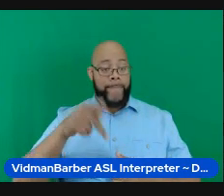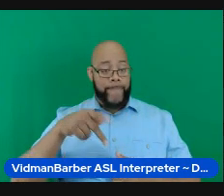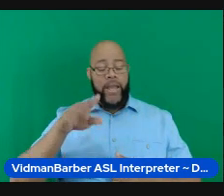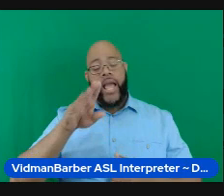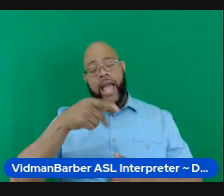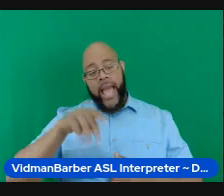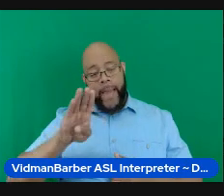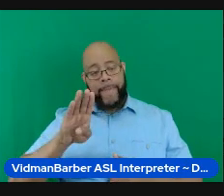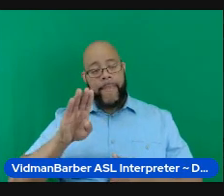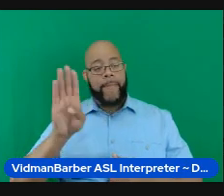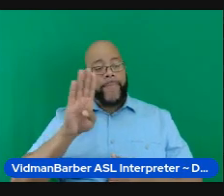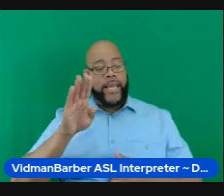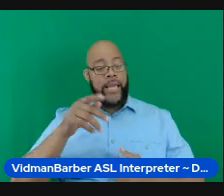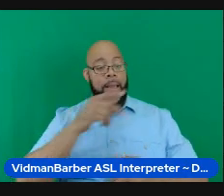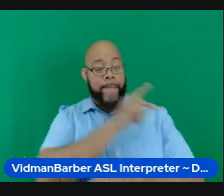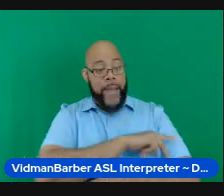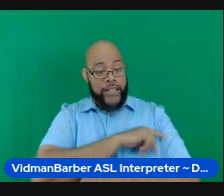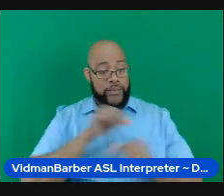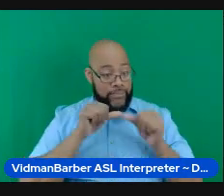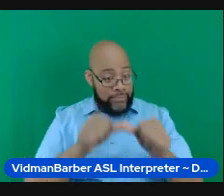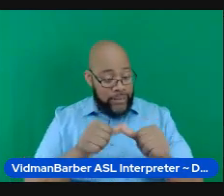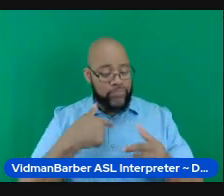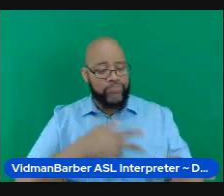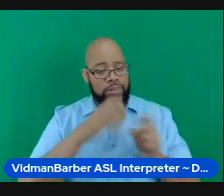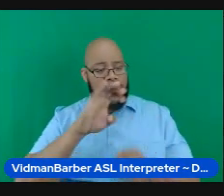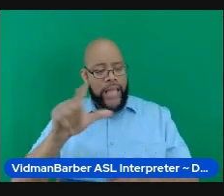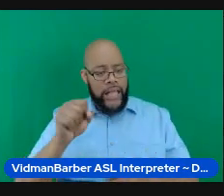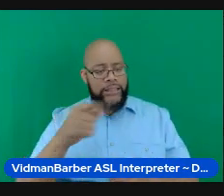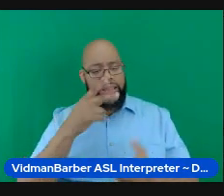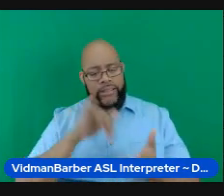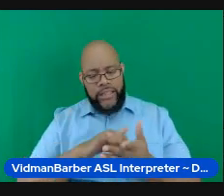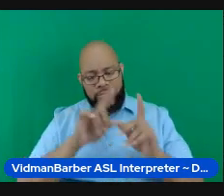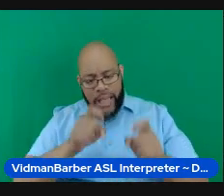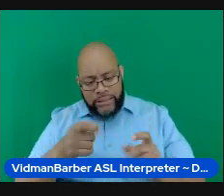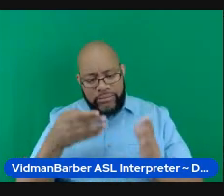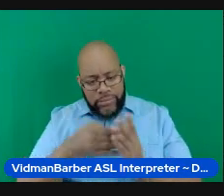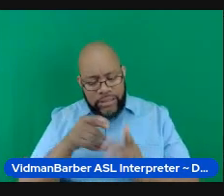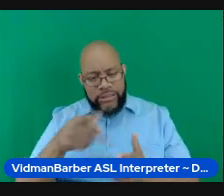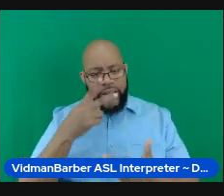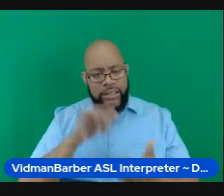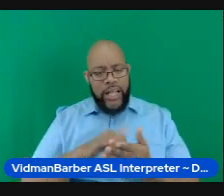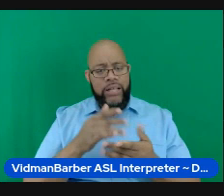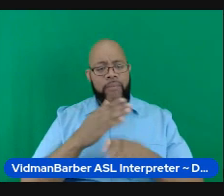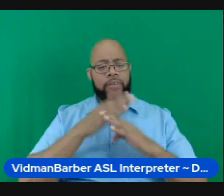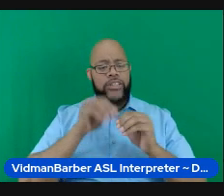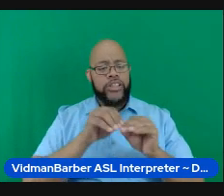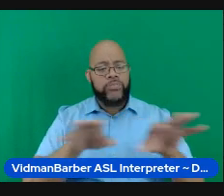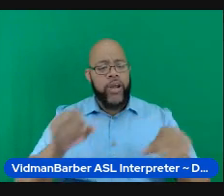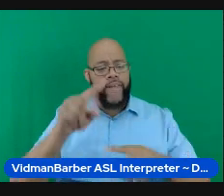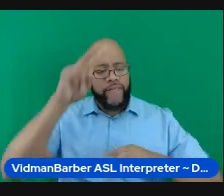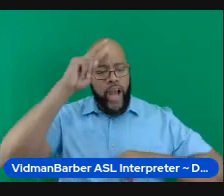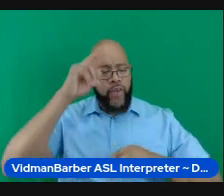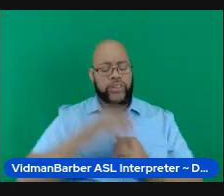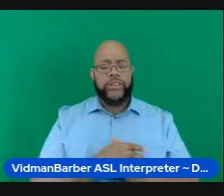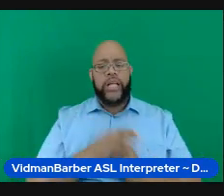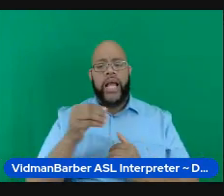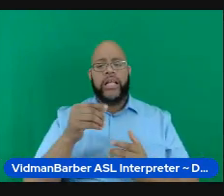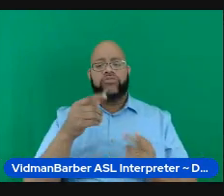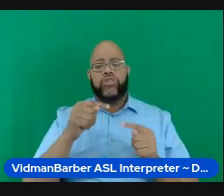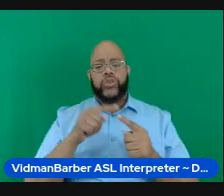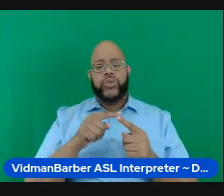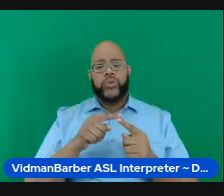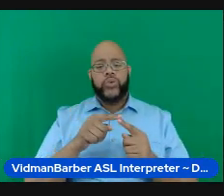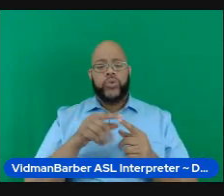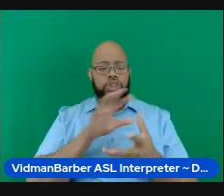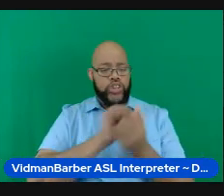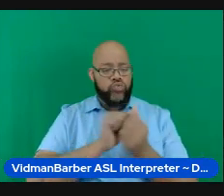to determine their ability to boost the immune system and also to prevent the spread of the virus and eventually to destroy